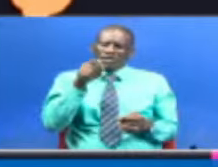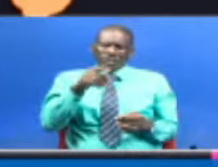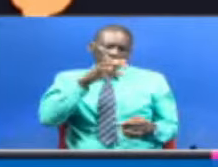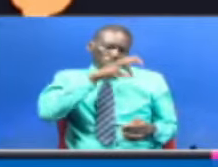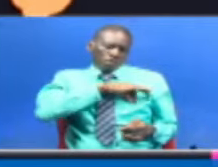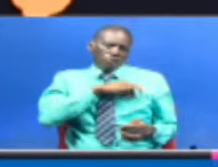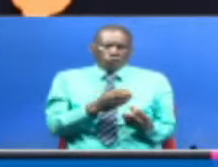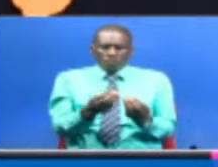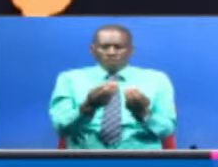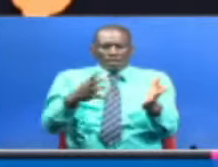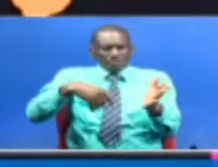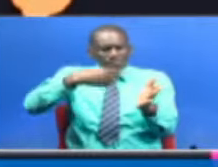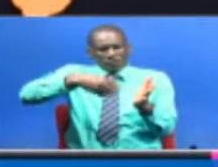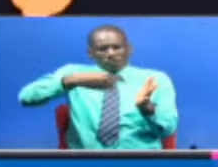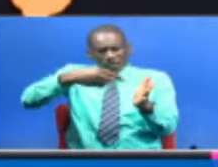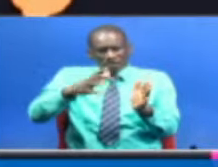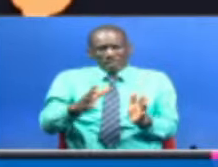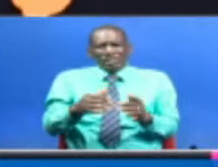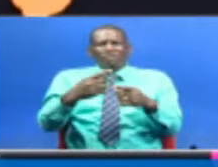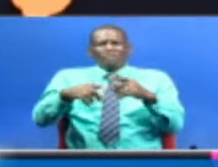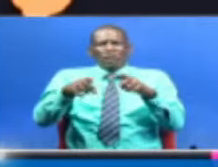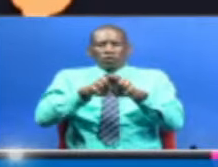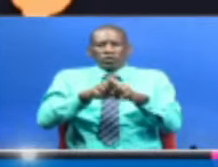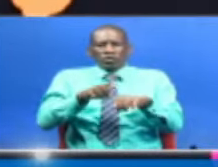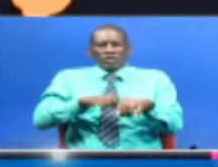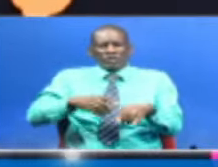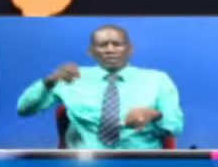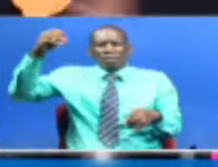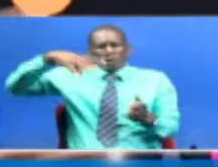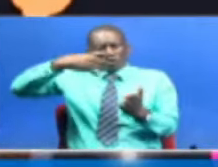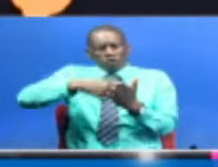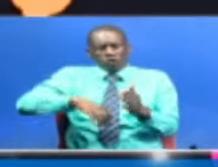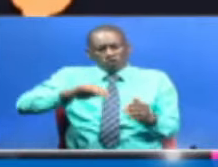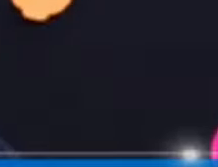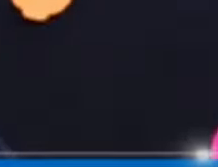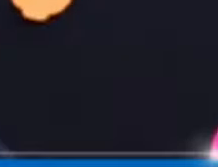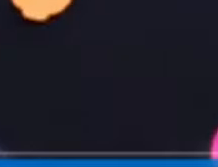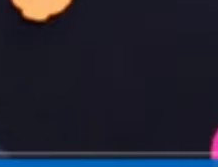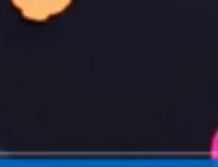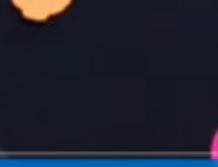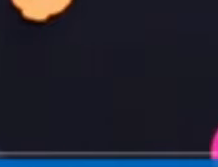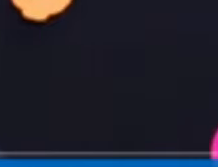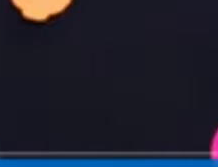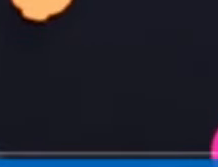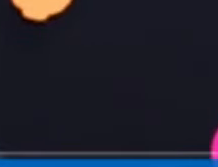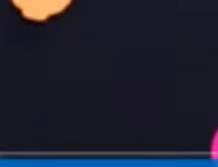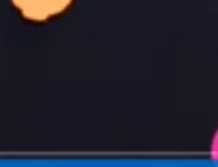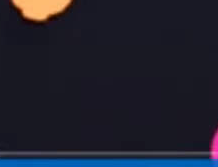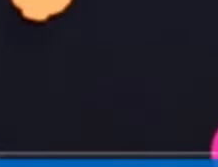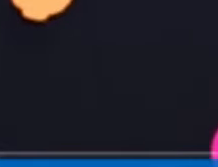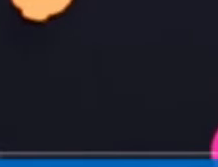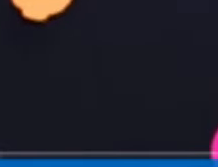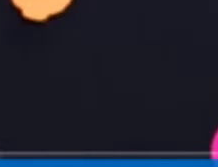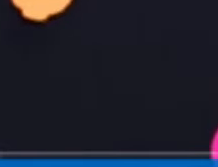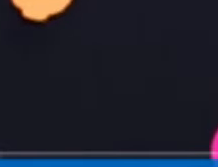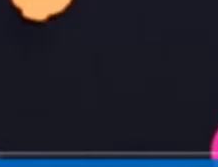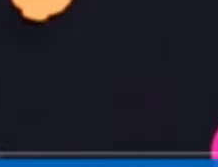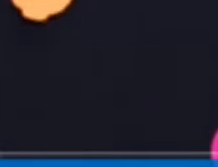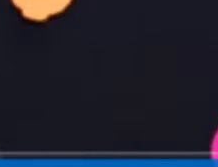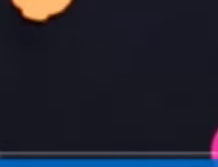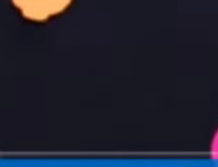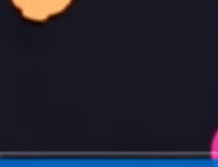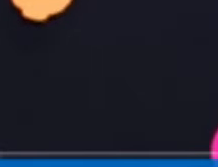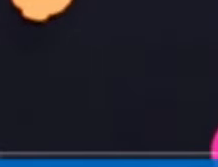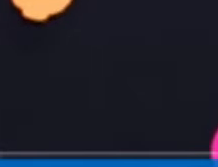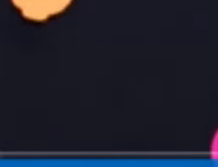for manufacturers. But when power tariffs are low, and I believe we are going to have these conversations, how do we make those investments still